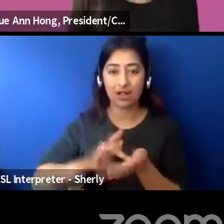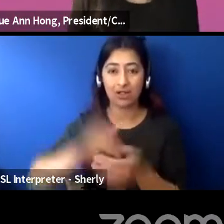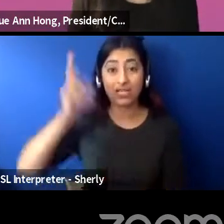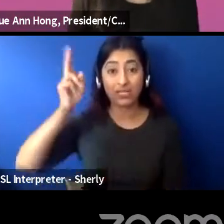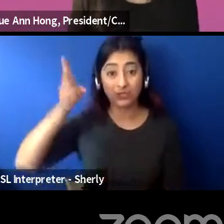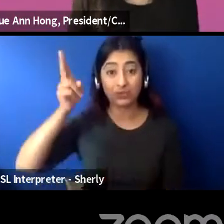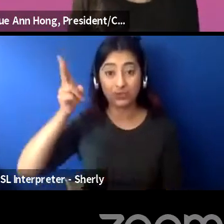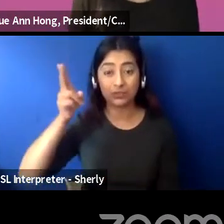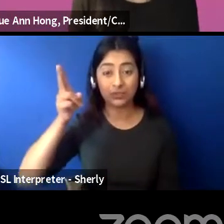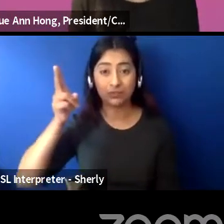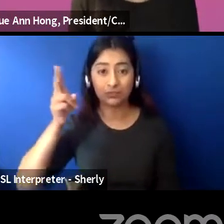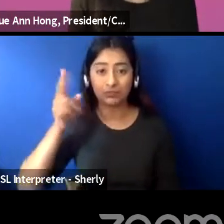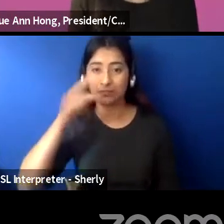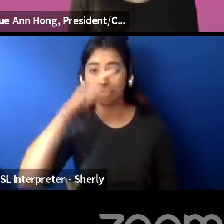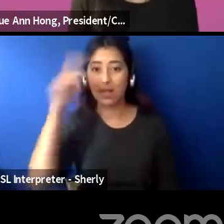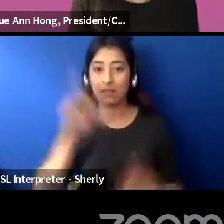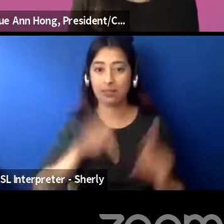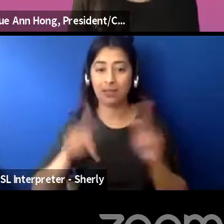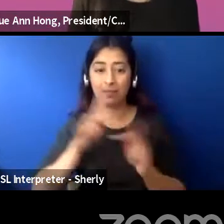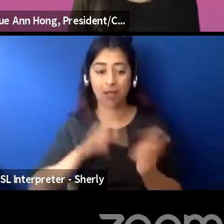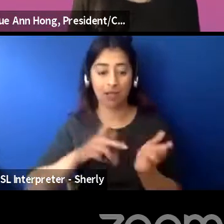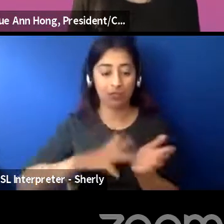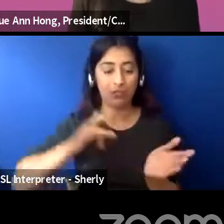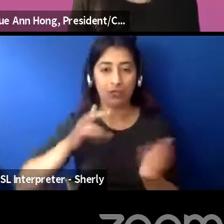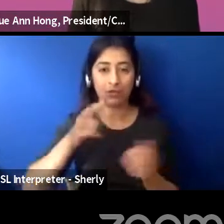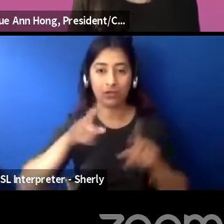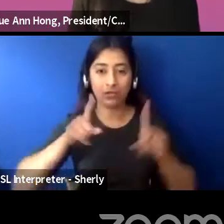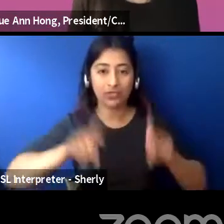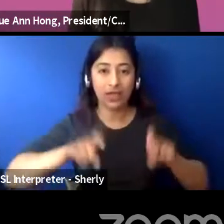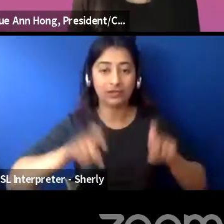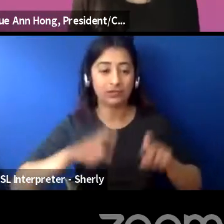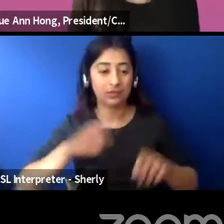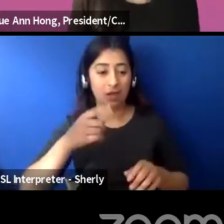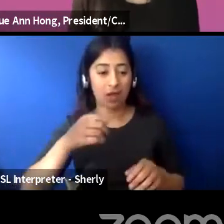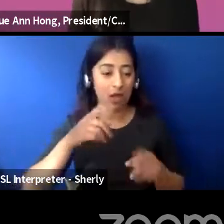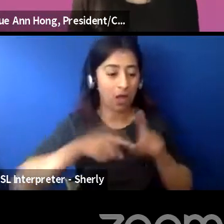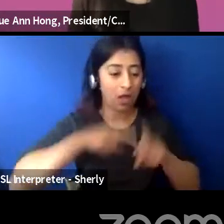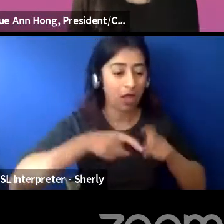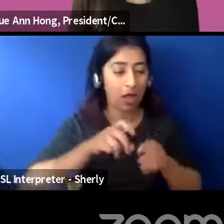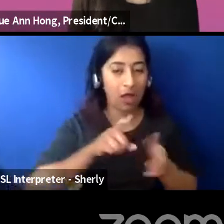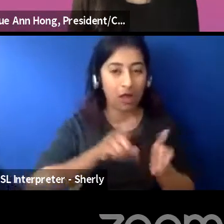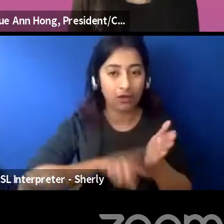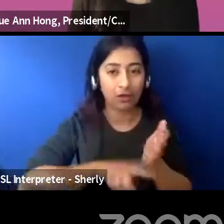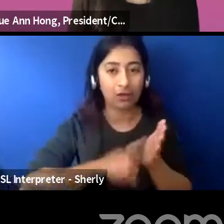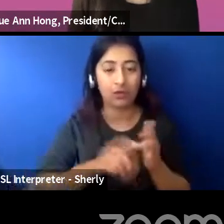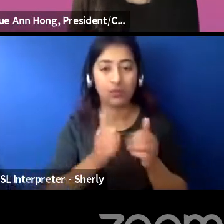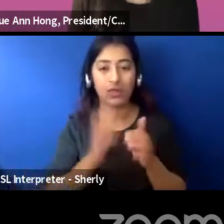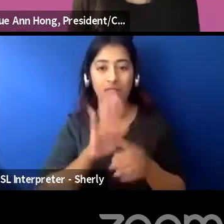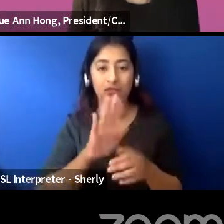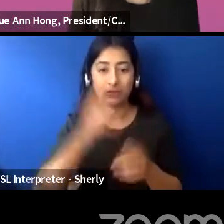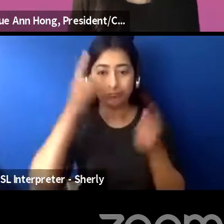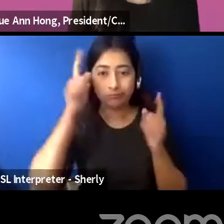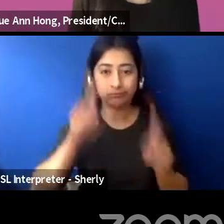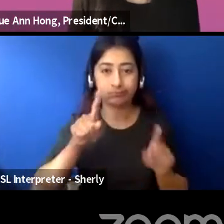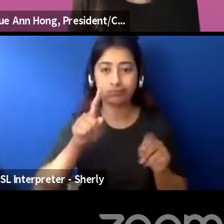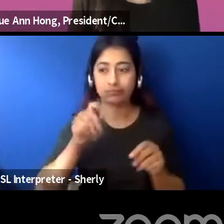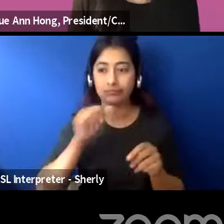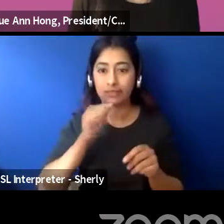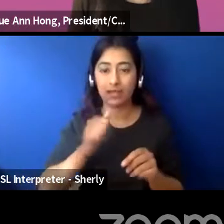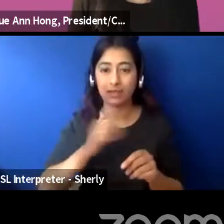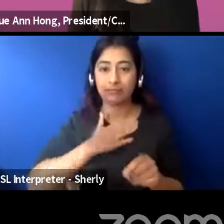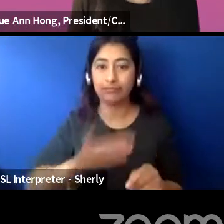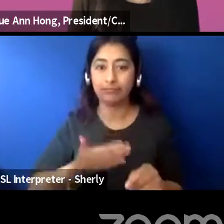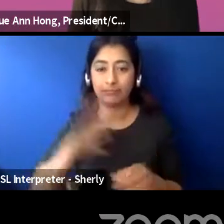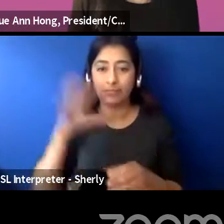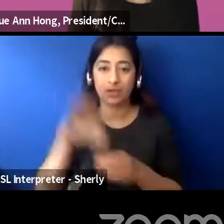history of Black people being tested upon without their knowledge, will, or willingly participating.